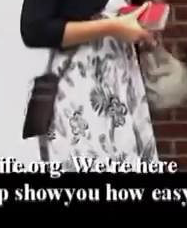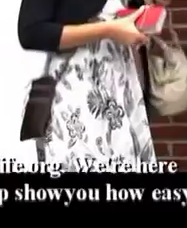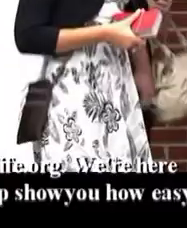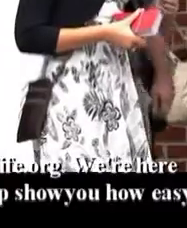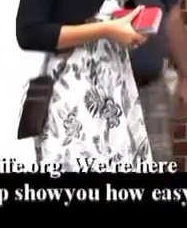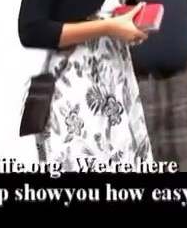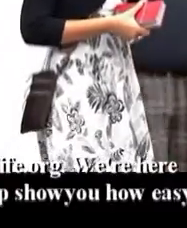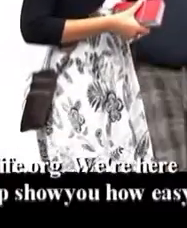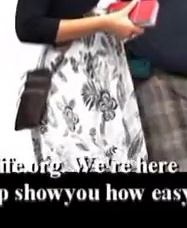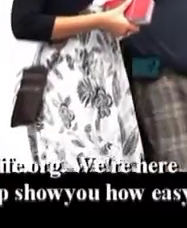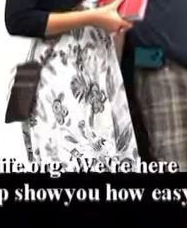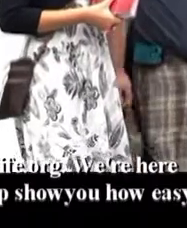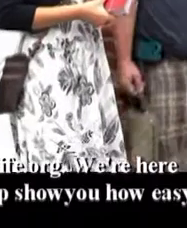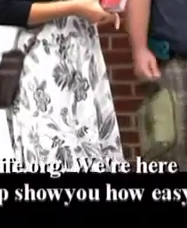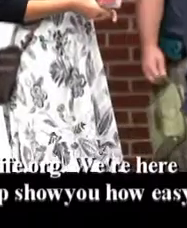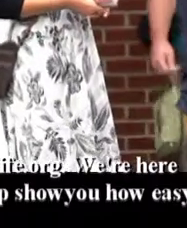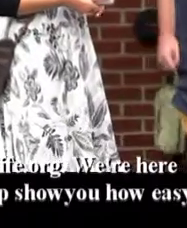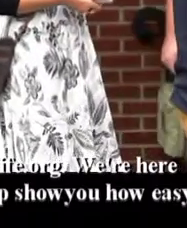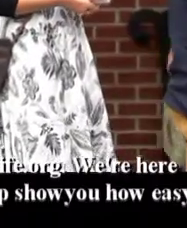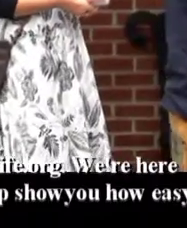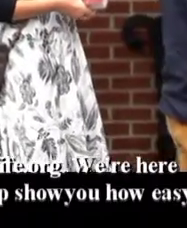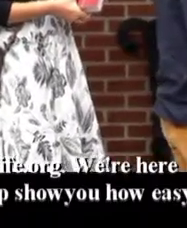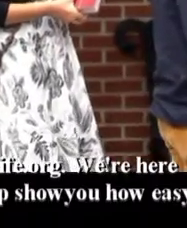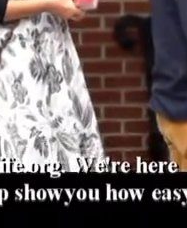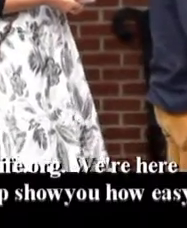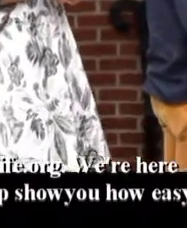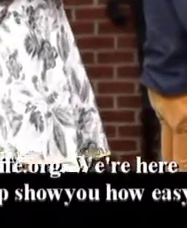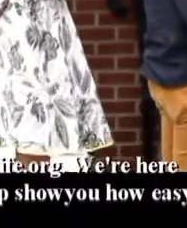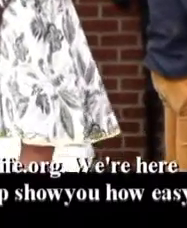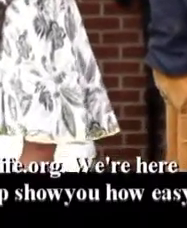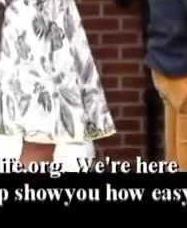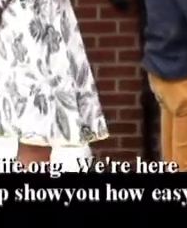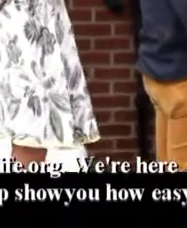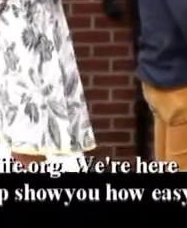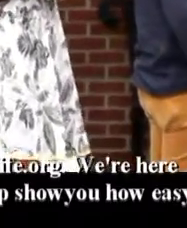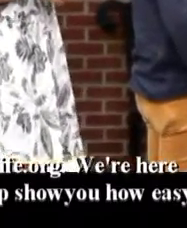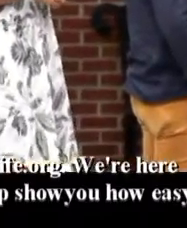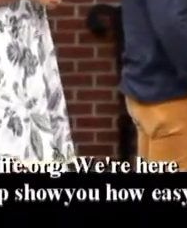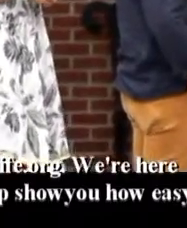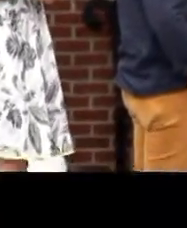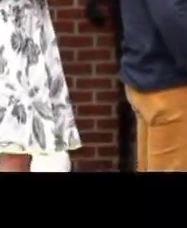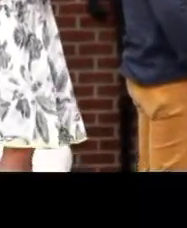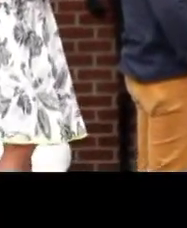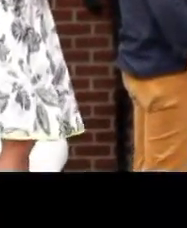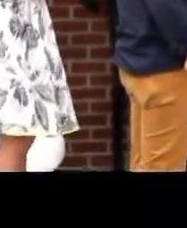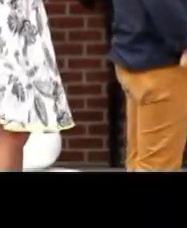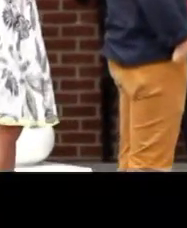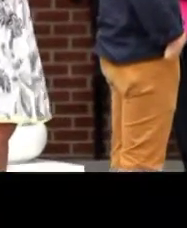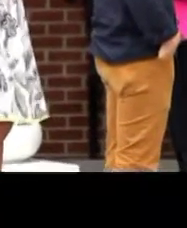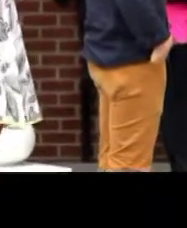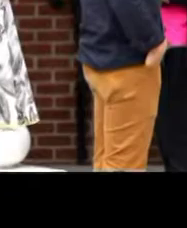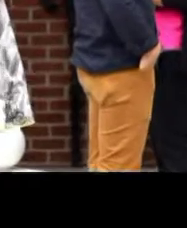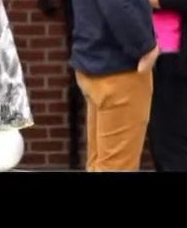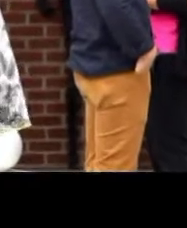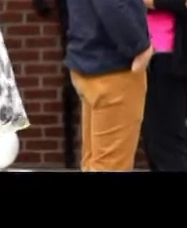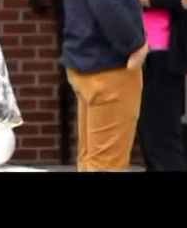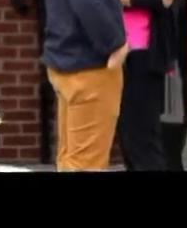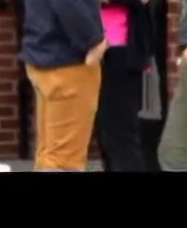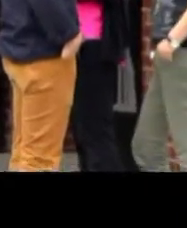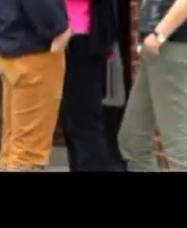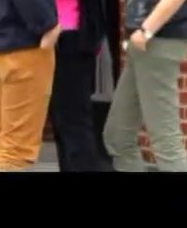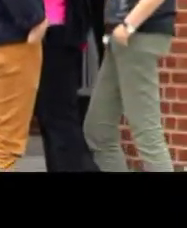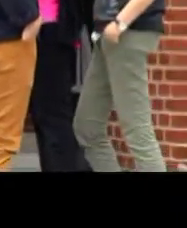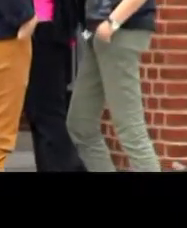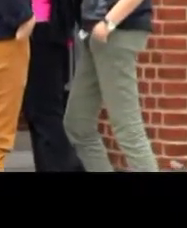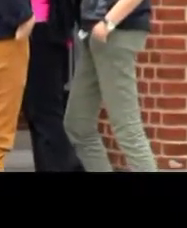Hi there, I'm Jesse, the founder of TrueLife.org, and we're here at Thomas Road Baptist Church to help show you how easy it is to evangelize and